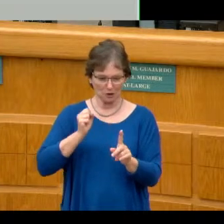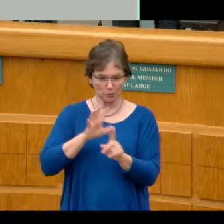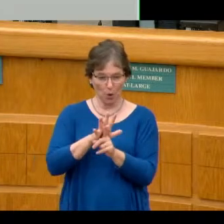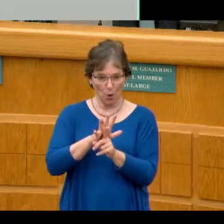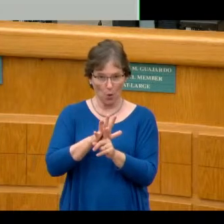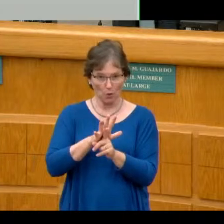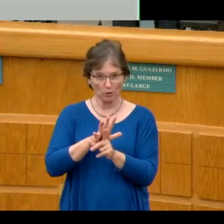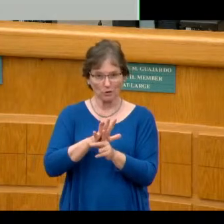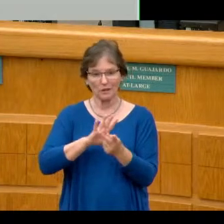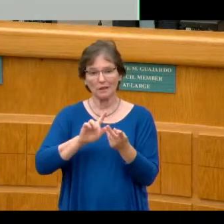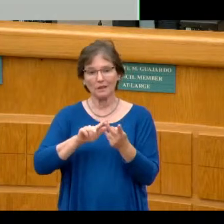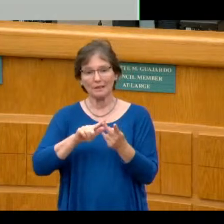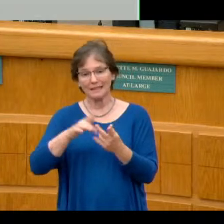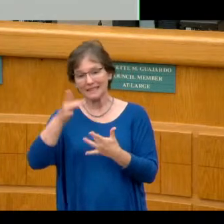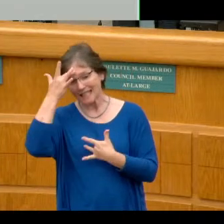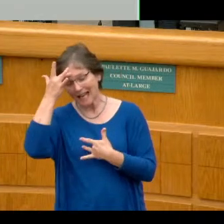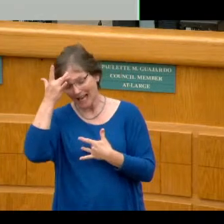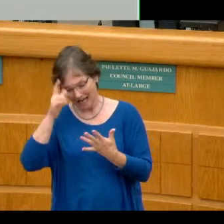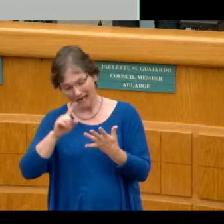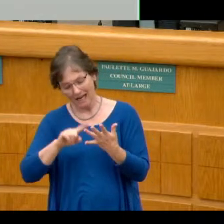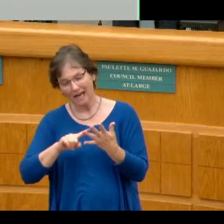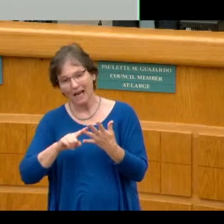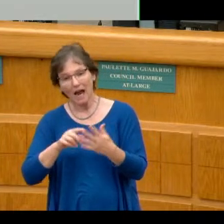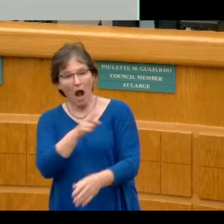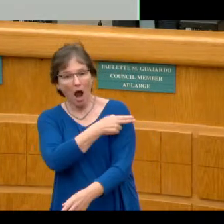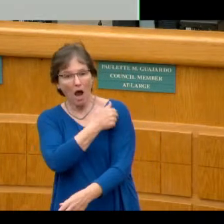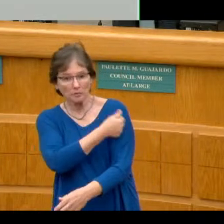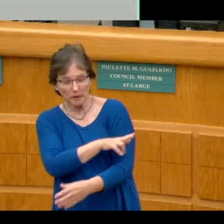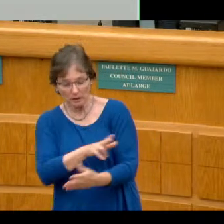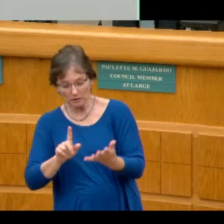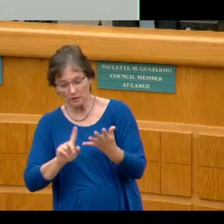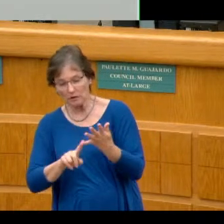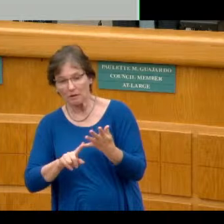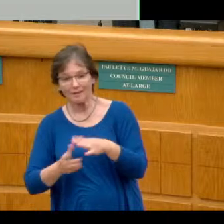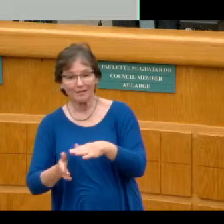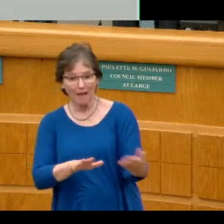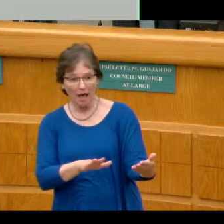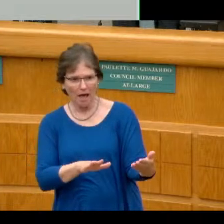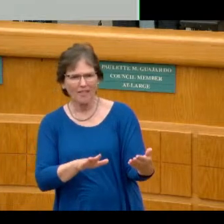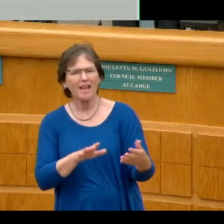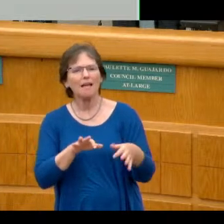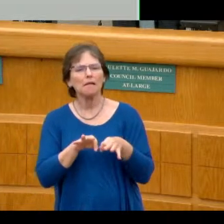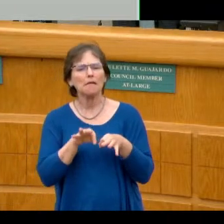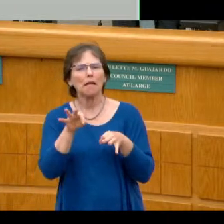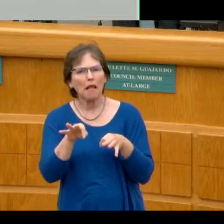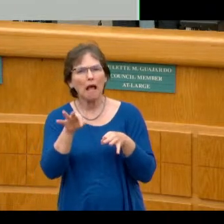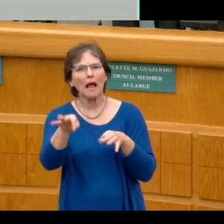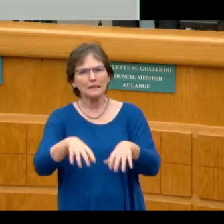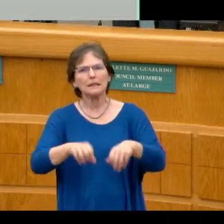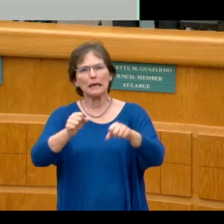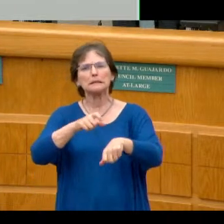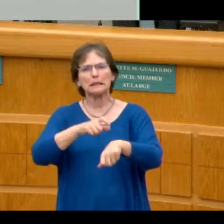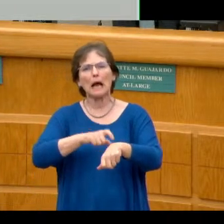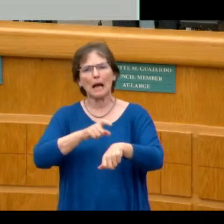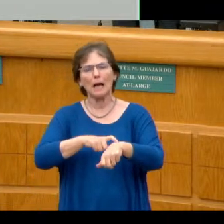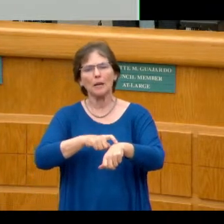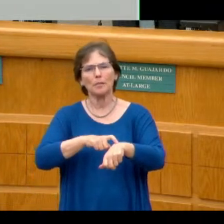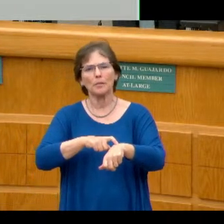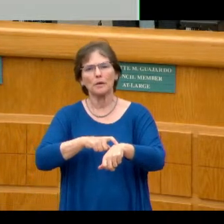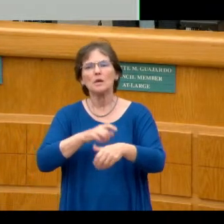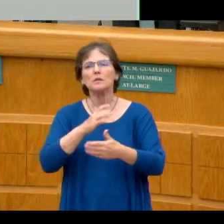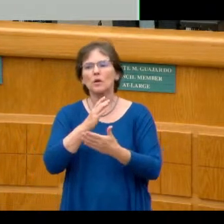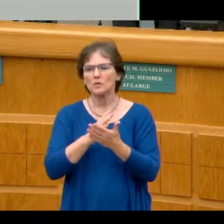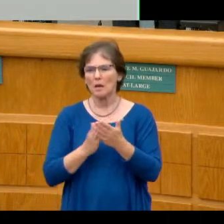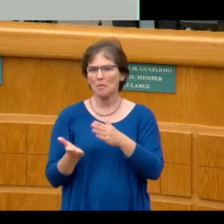per capita in the Coastal Bend area. Again, the fatalities are leveling out. And the reason why we're so high, even though we have a low number of cases compared